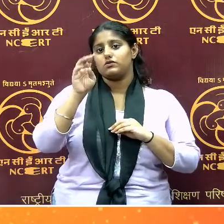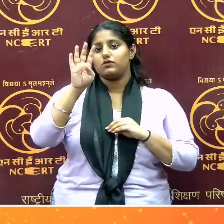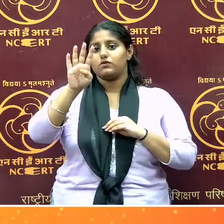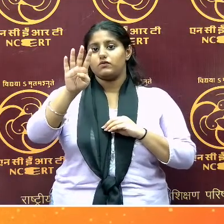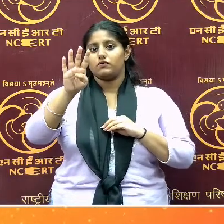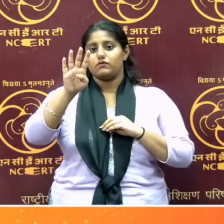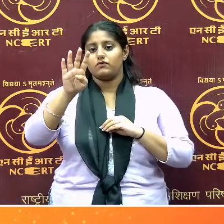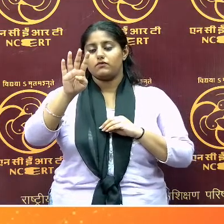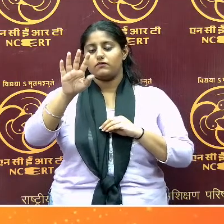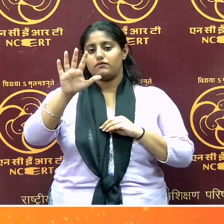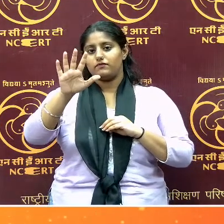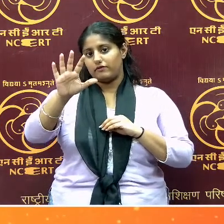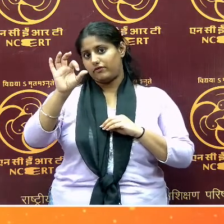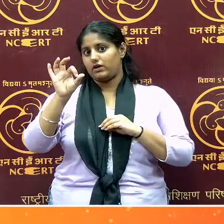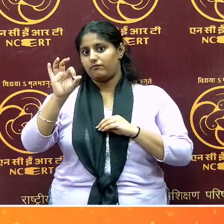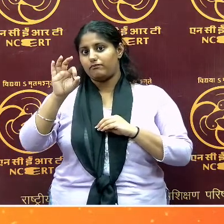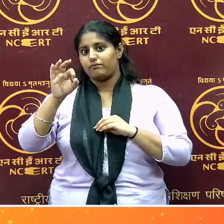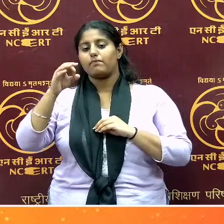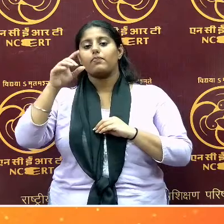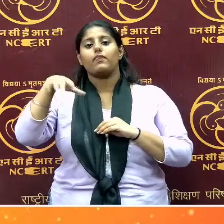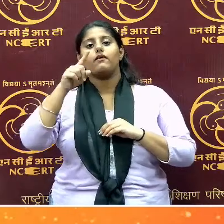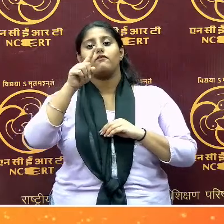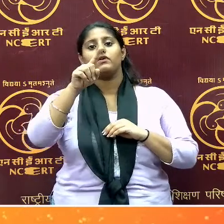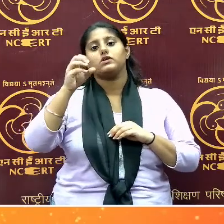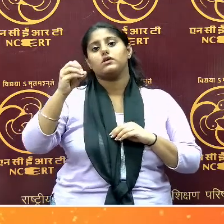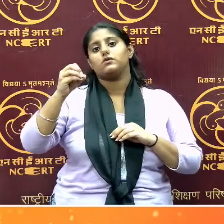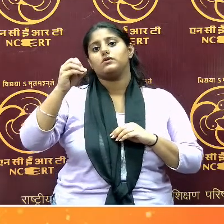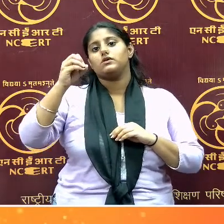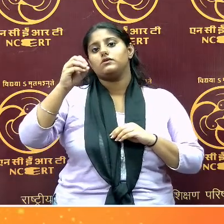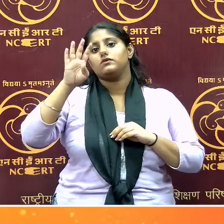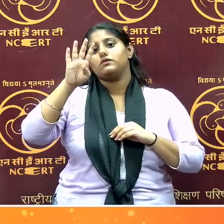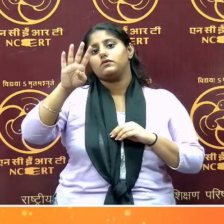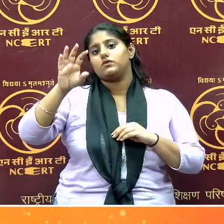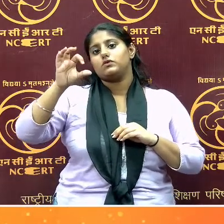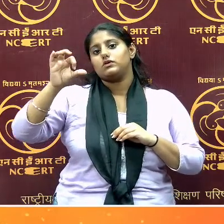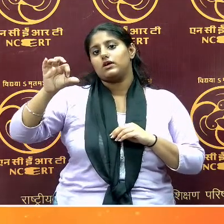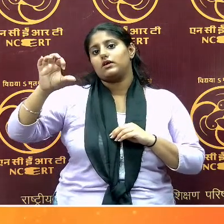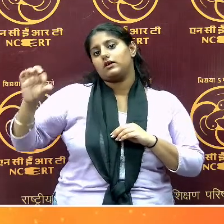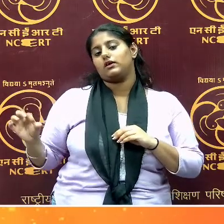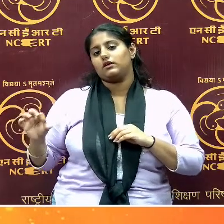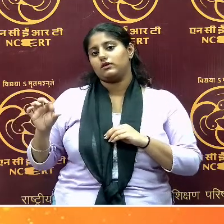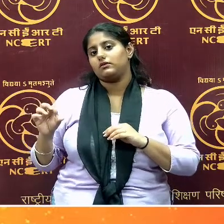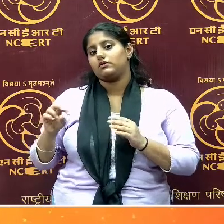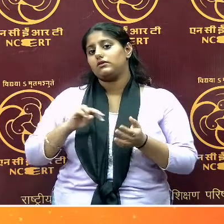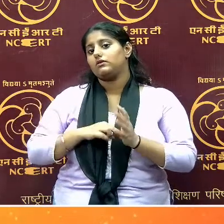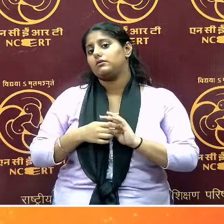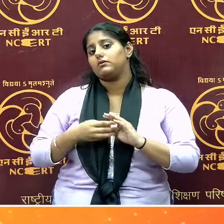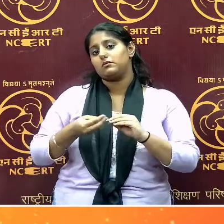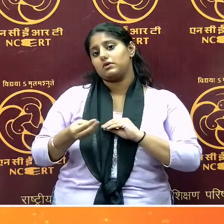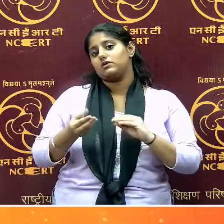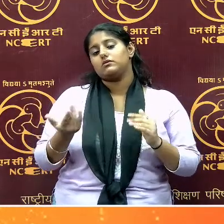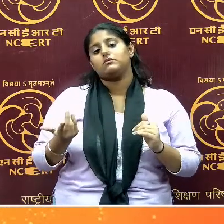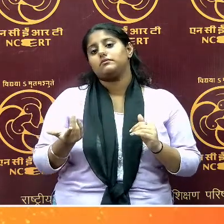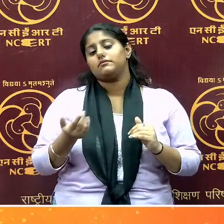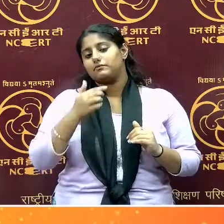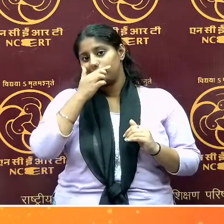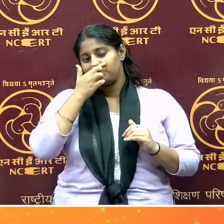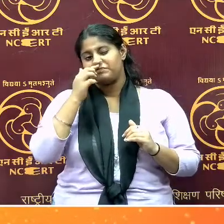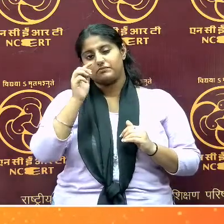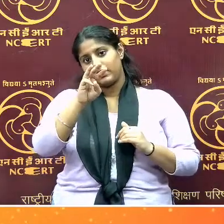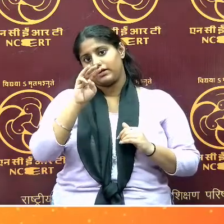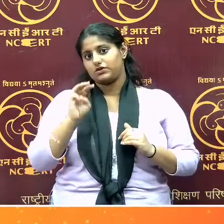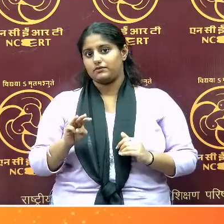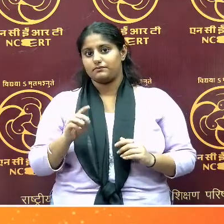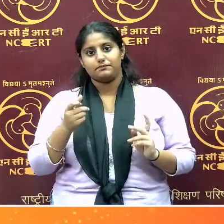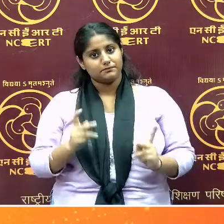1,450 if I take and 1,499. Both will round off to the nearest 1,000 as 1,000.